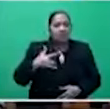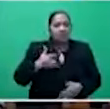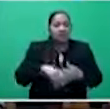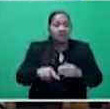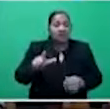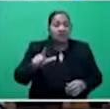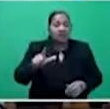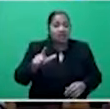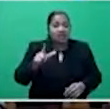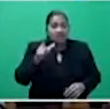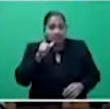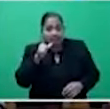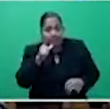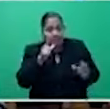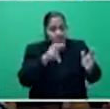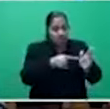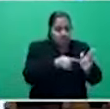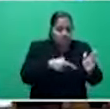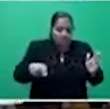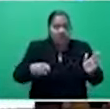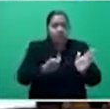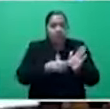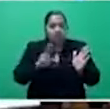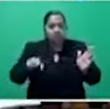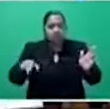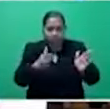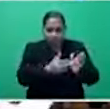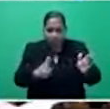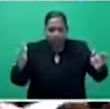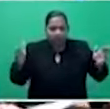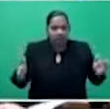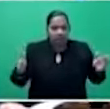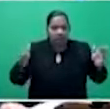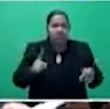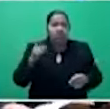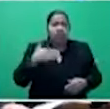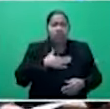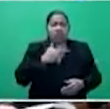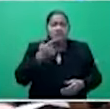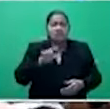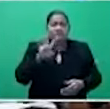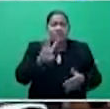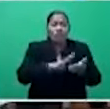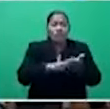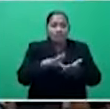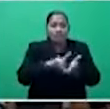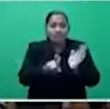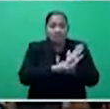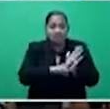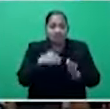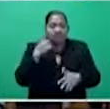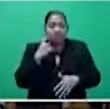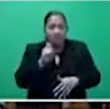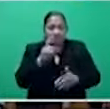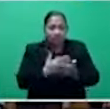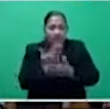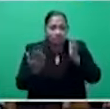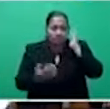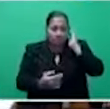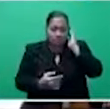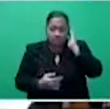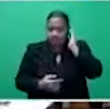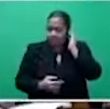Nosori corridor and demand approximately 174 million litres of water a day. The production capacity at the moment, sir,